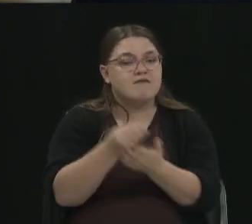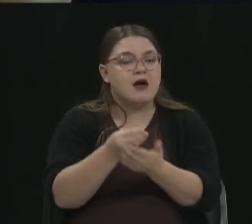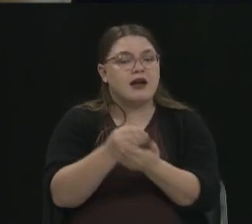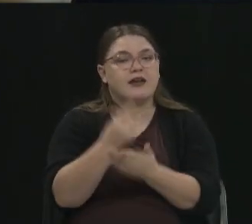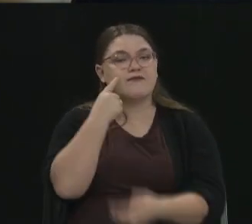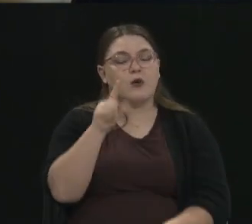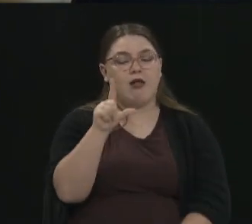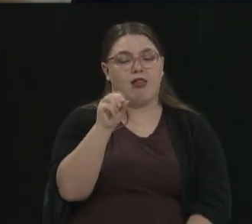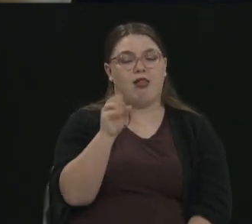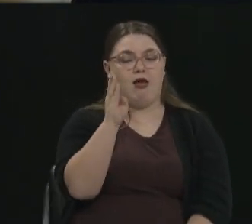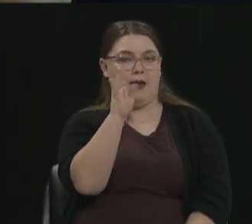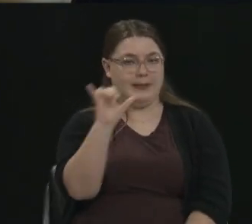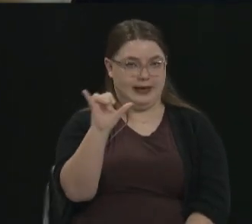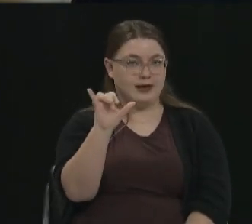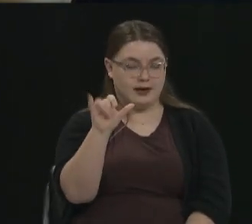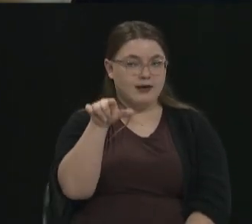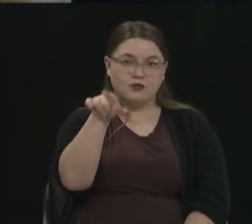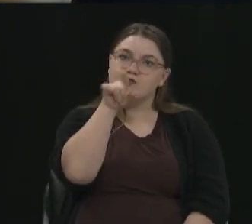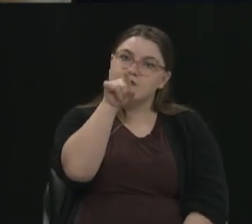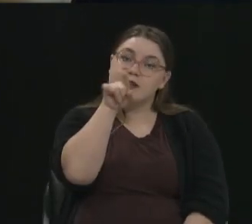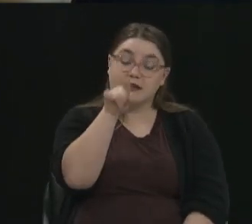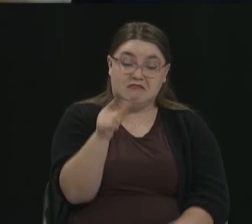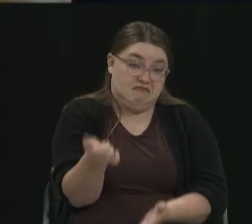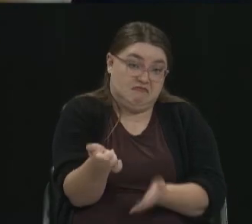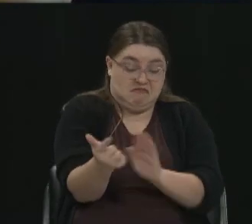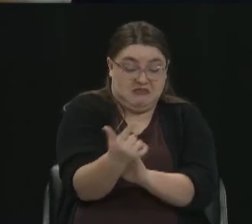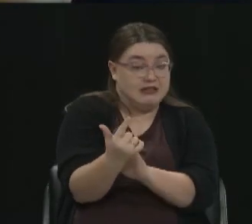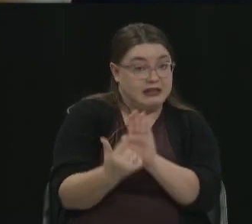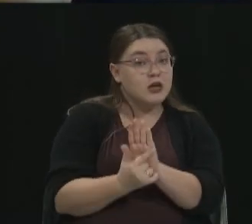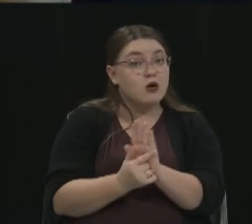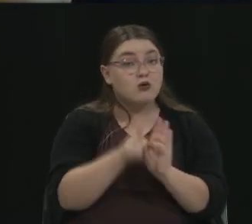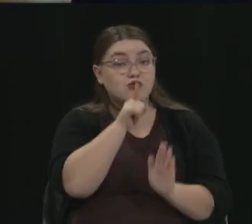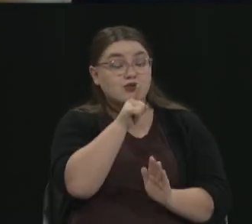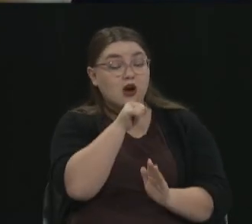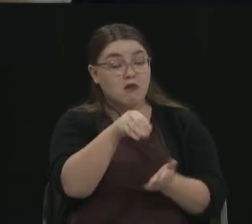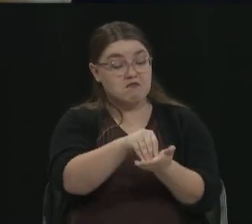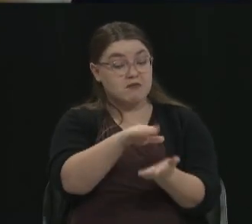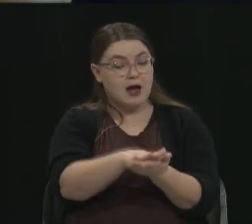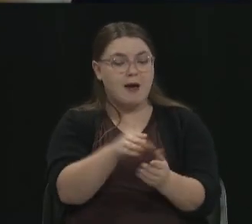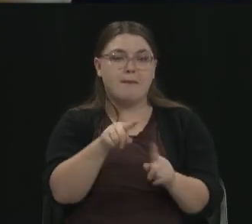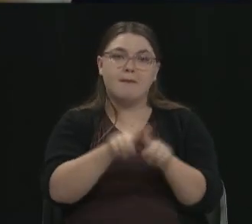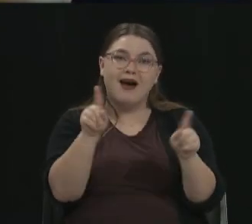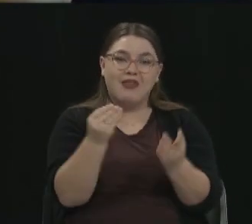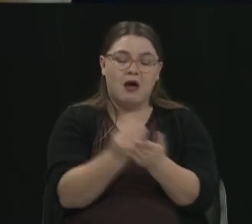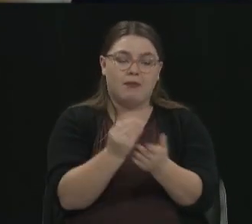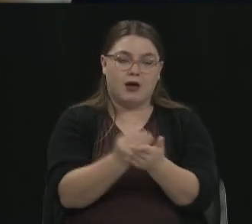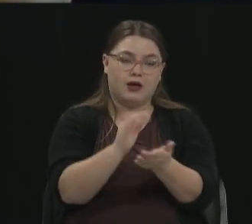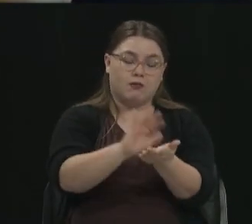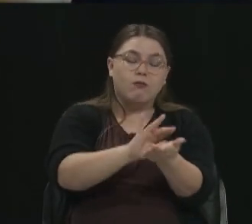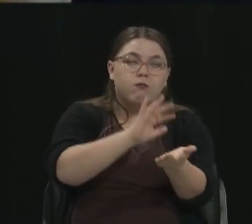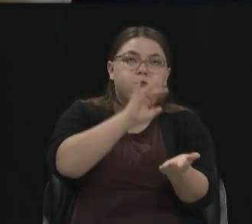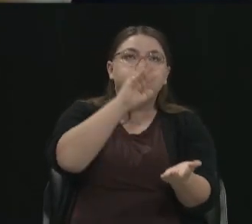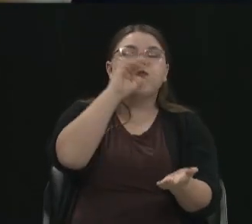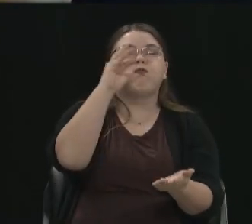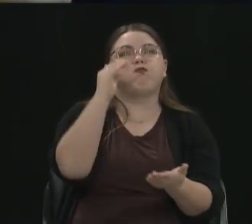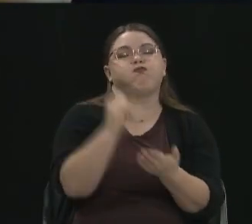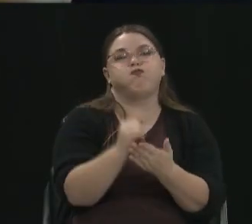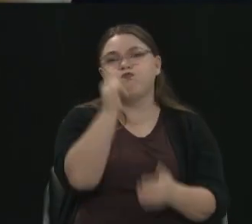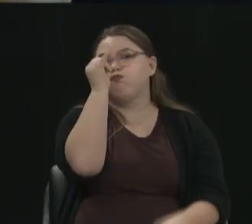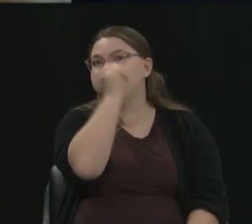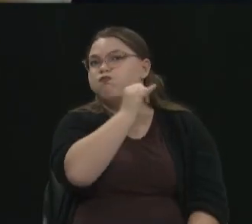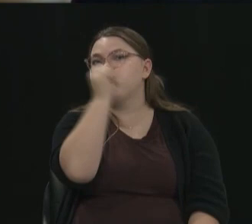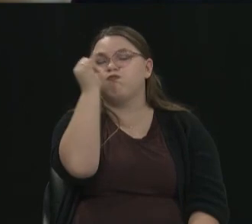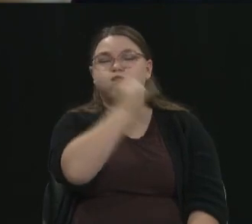and they record it, but enormous sums of money. And you